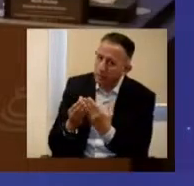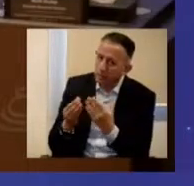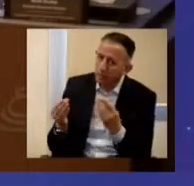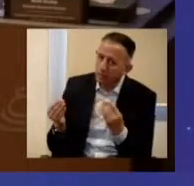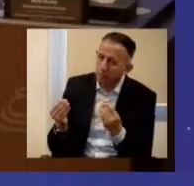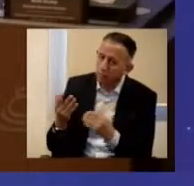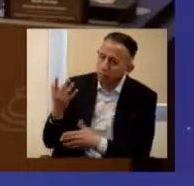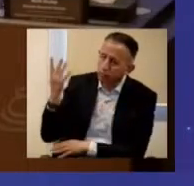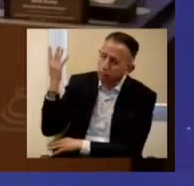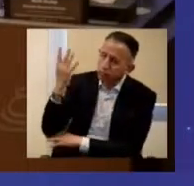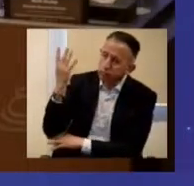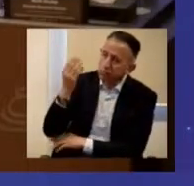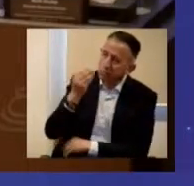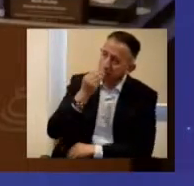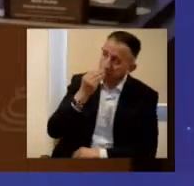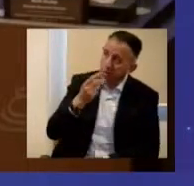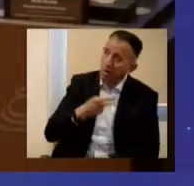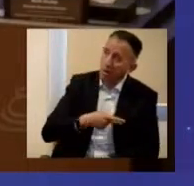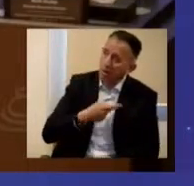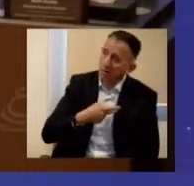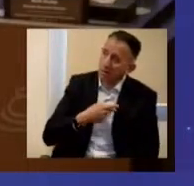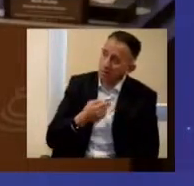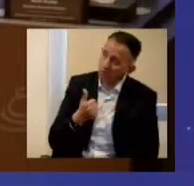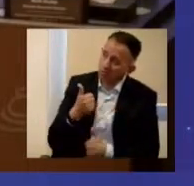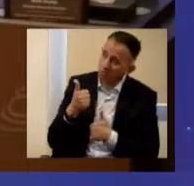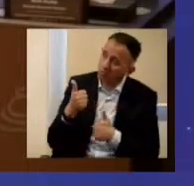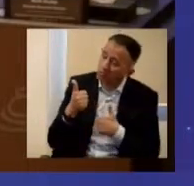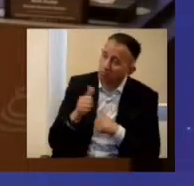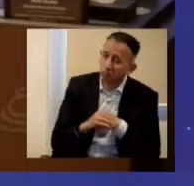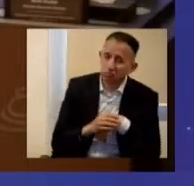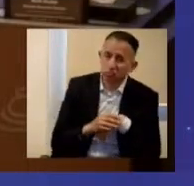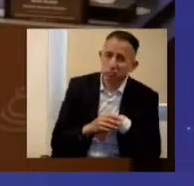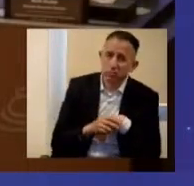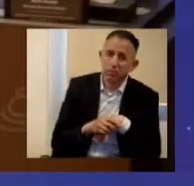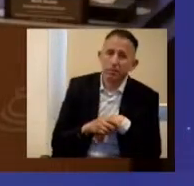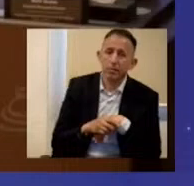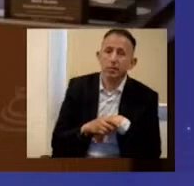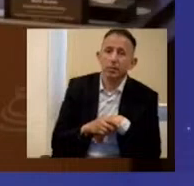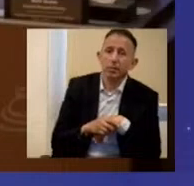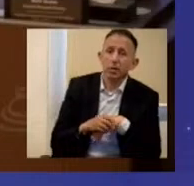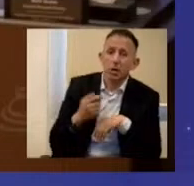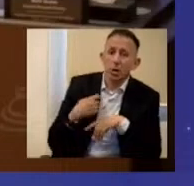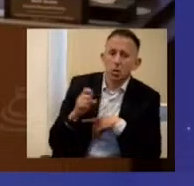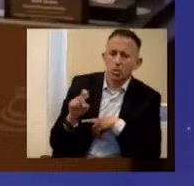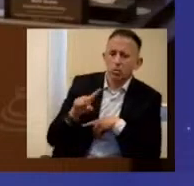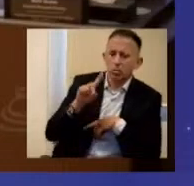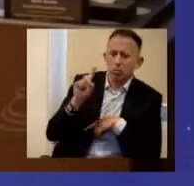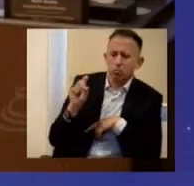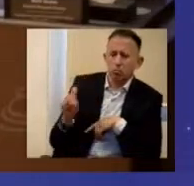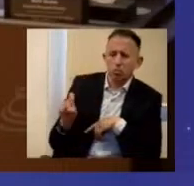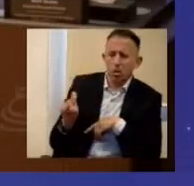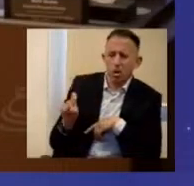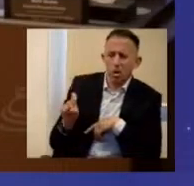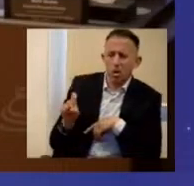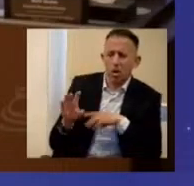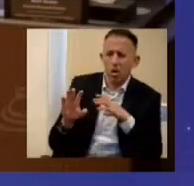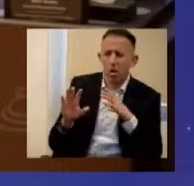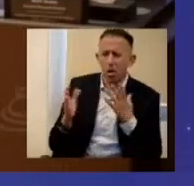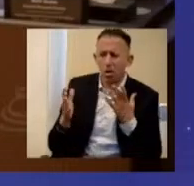question about your proposal to continually assess learning instead